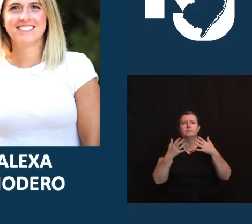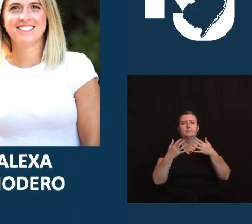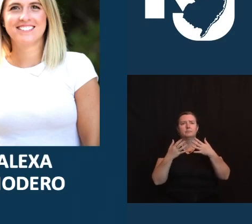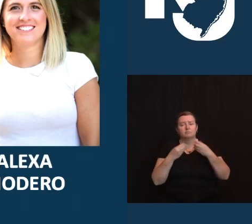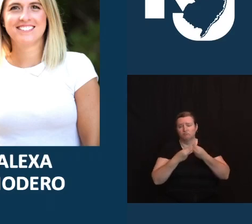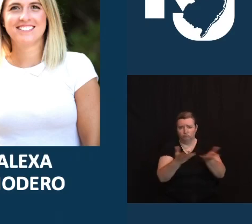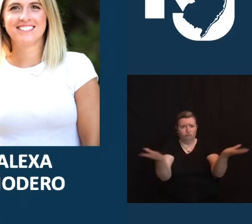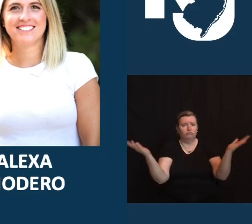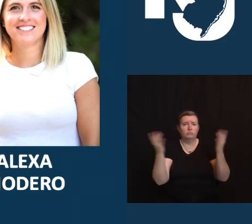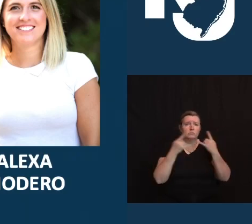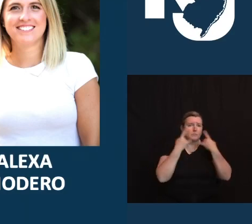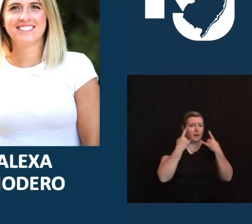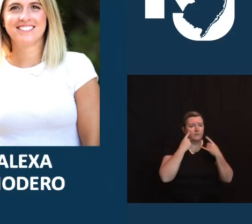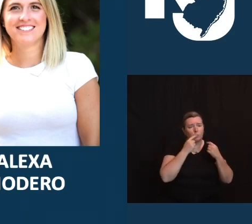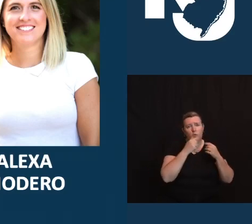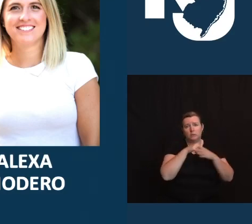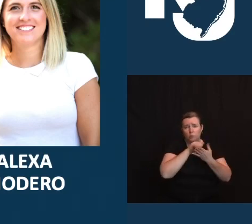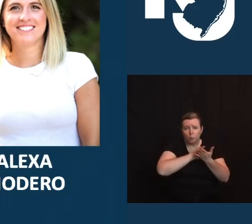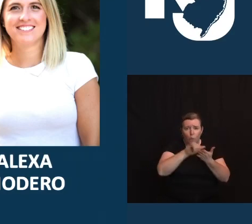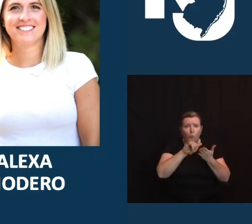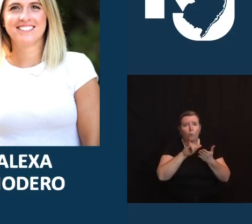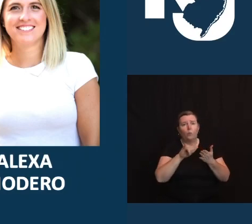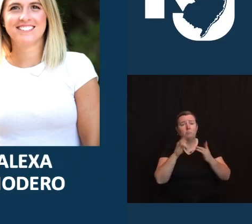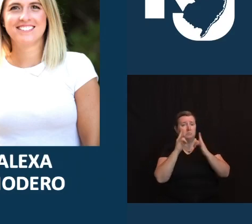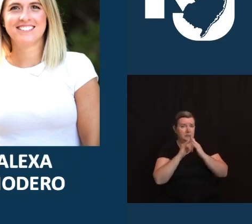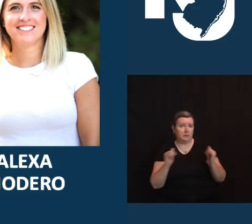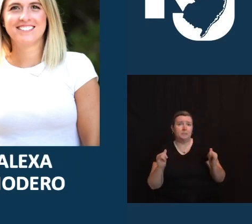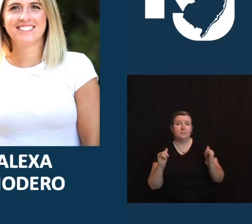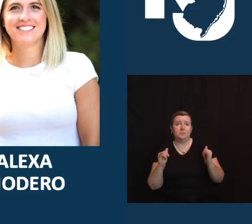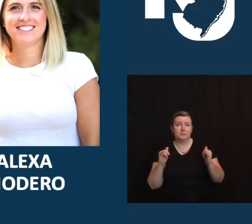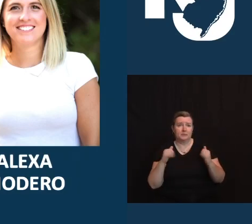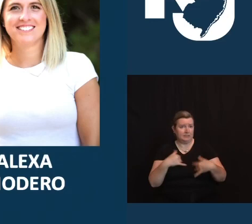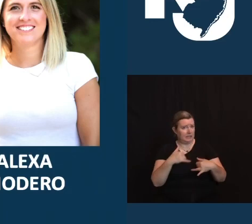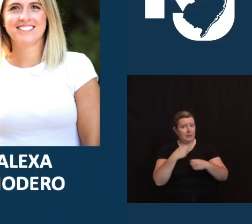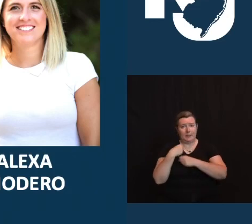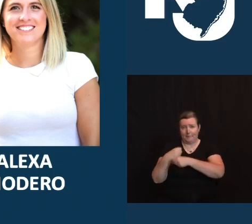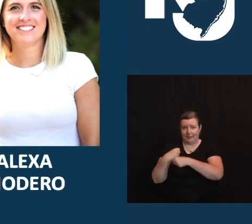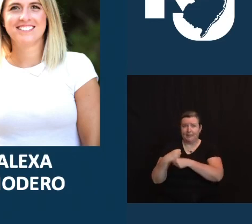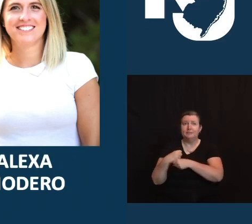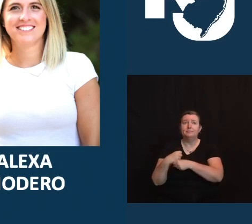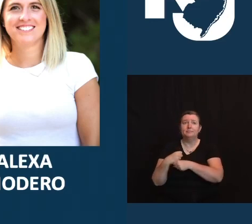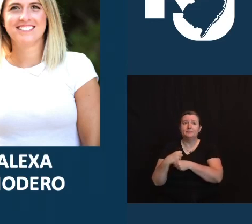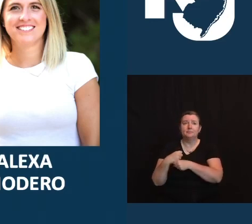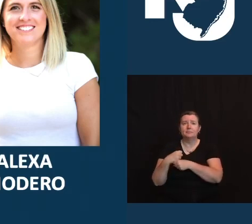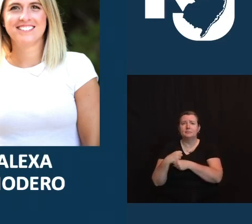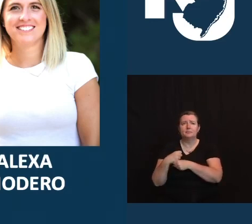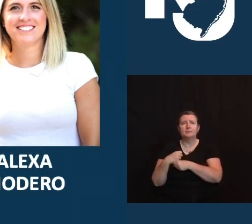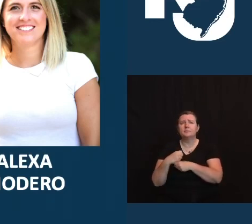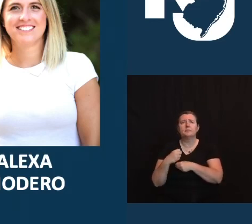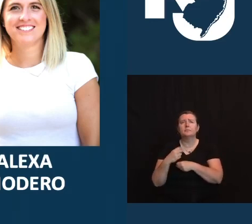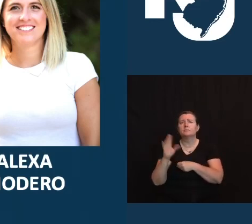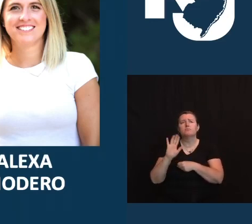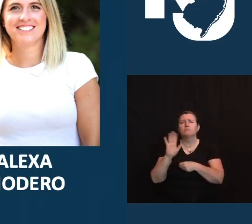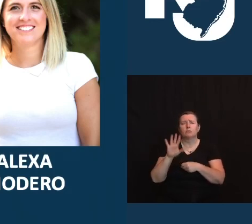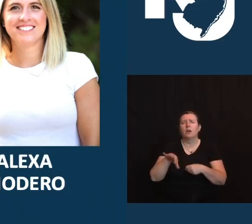York. Yet all the while, they maintained their core mission of finding housing for homeless veterans,